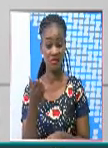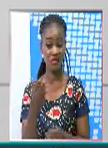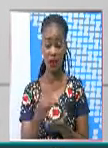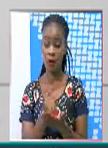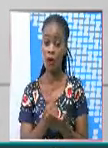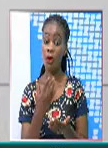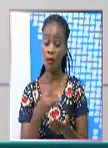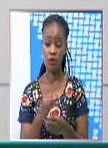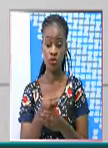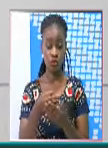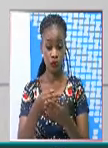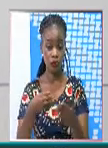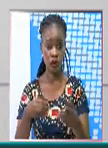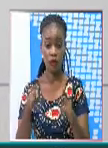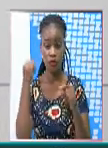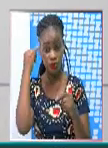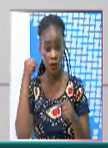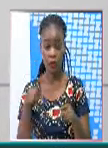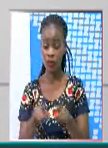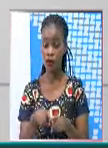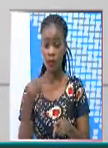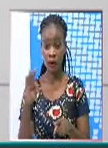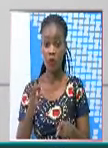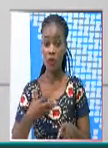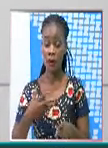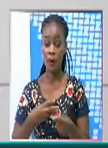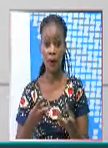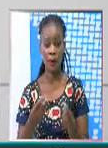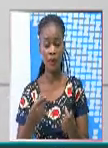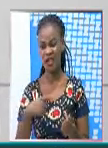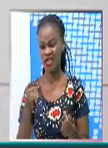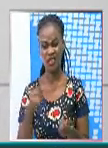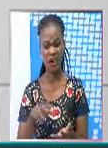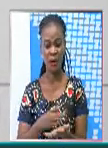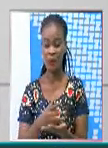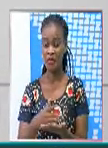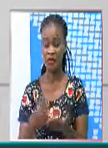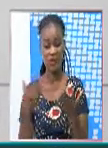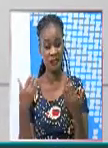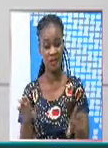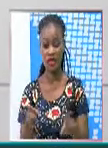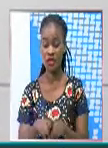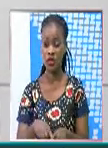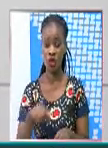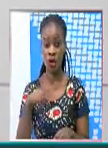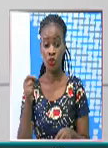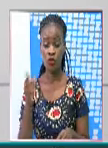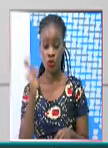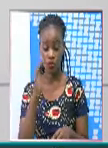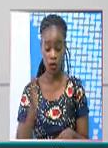want money before they have ideas. Even if they have the money, if they have no ideas, the money will be finished. So the attitude